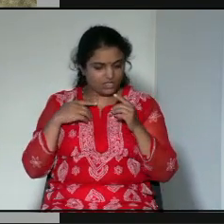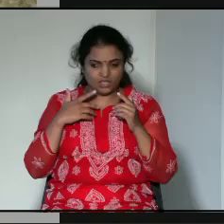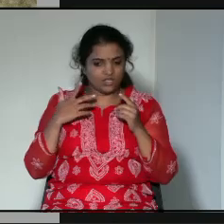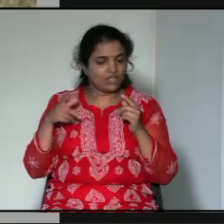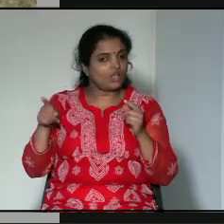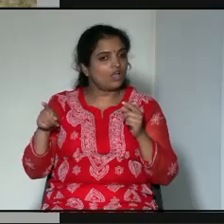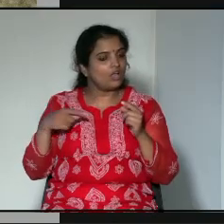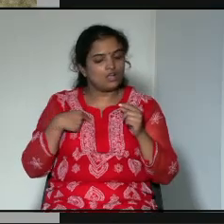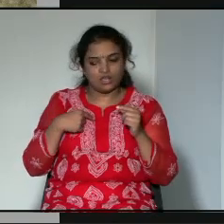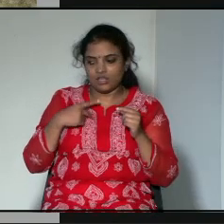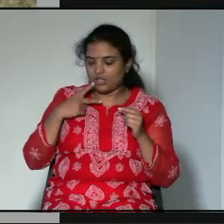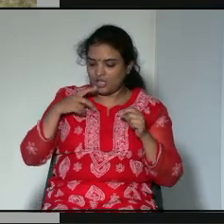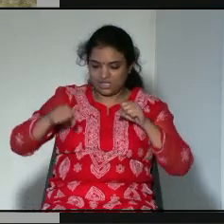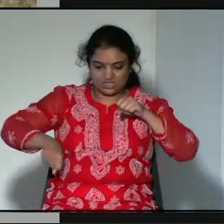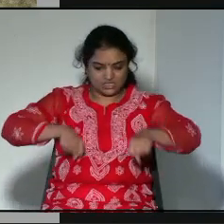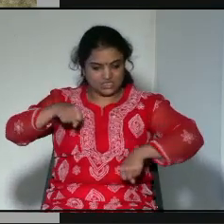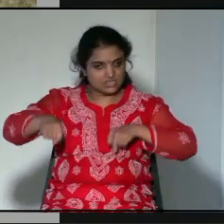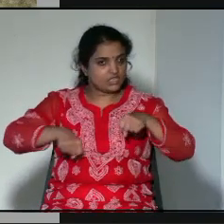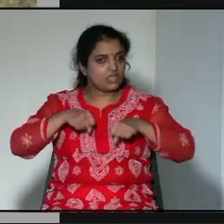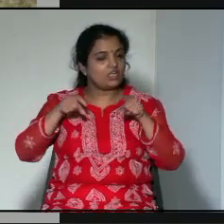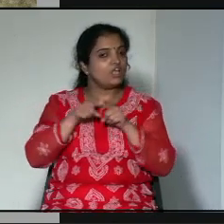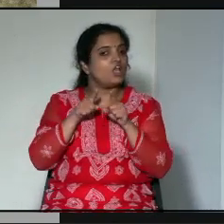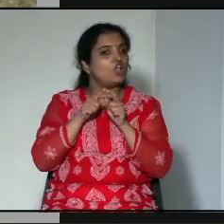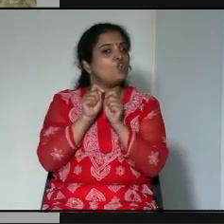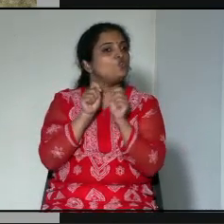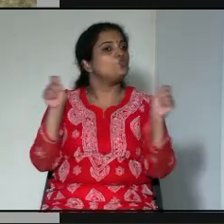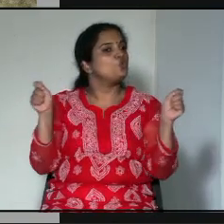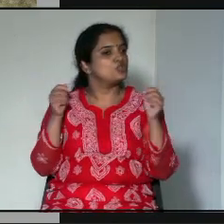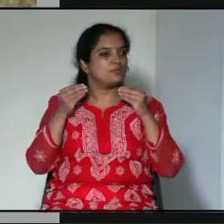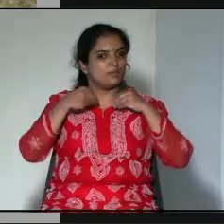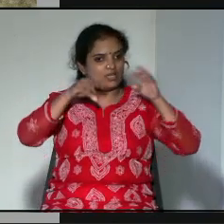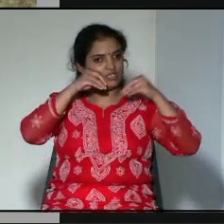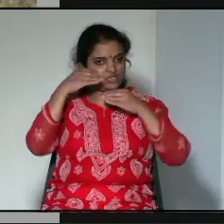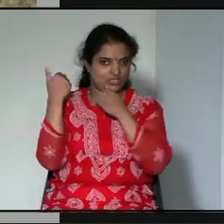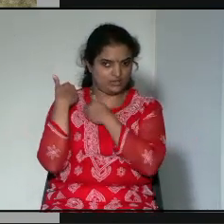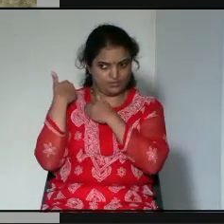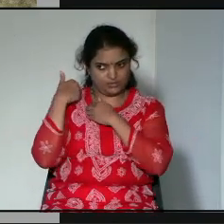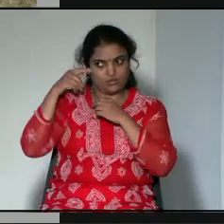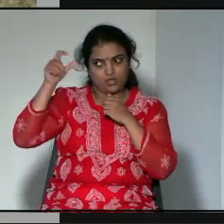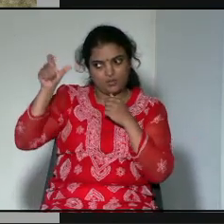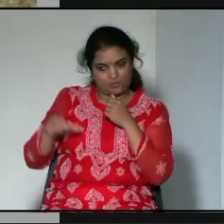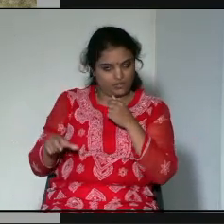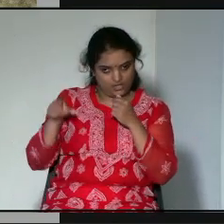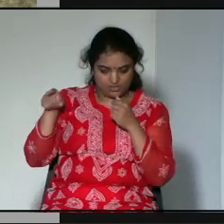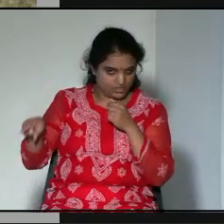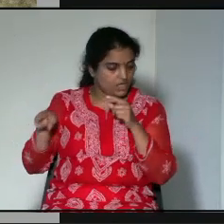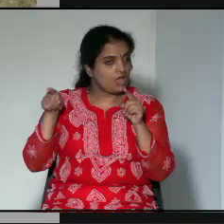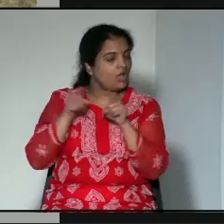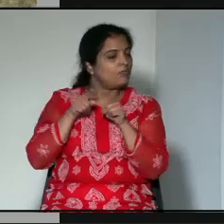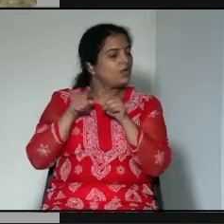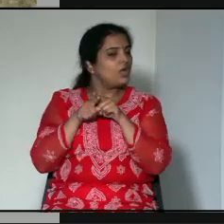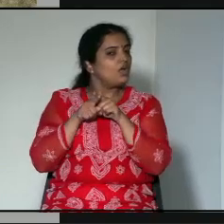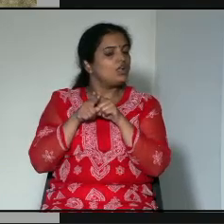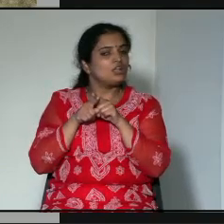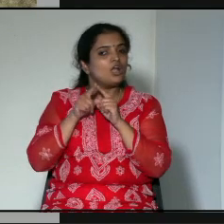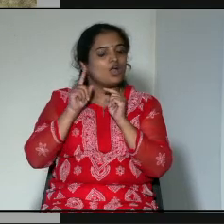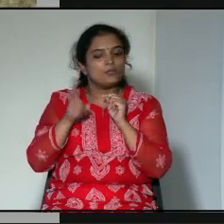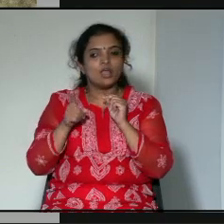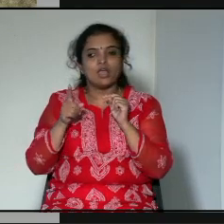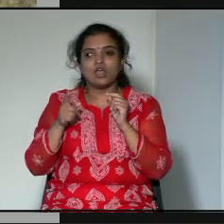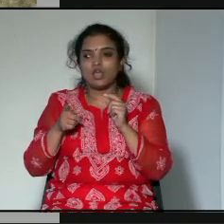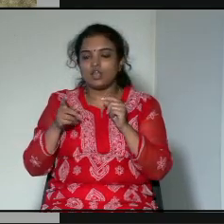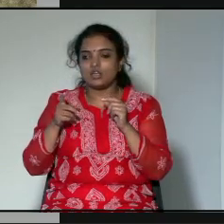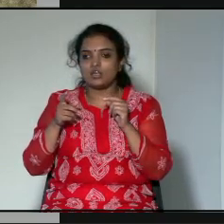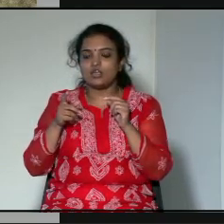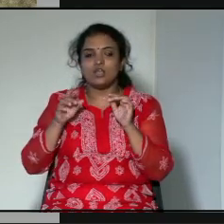found dead on a cycle. He used to deliver newspapers on a cycle. So she was not there. She imagines him. This is a piece